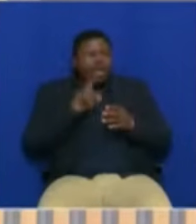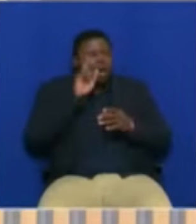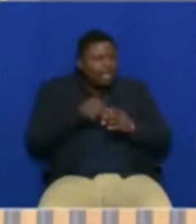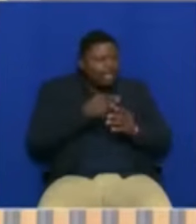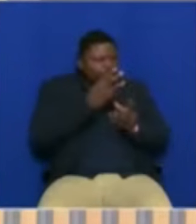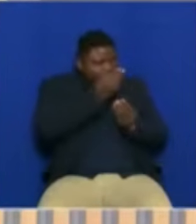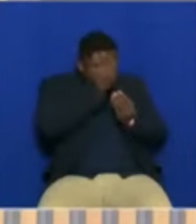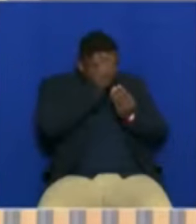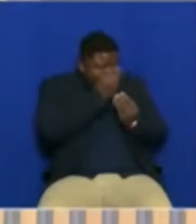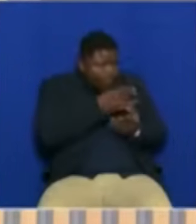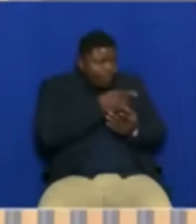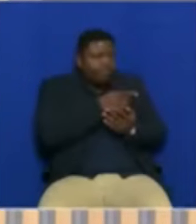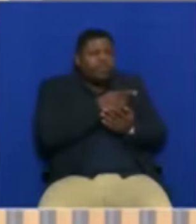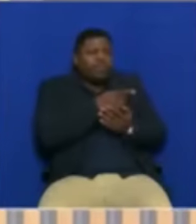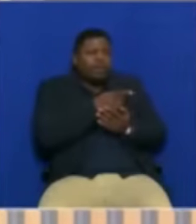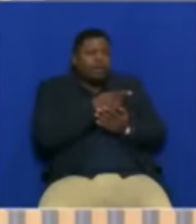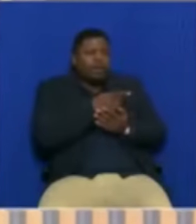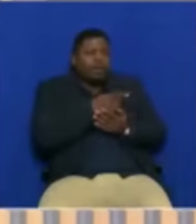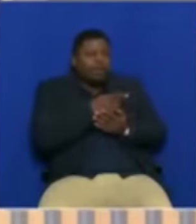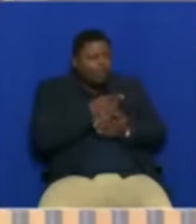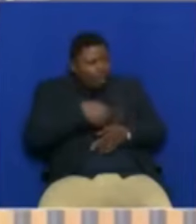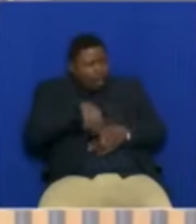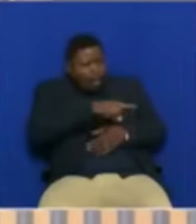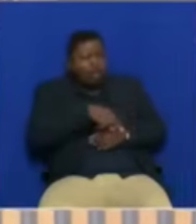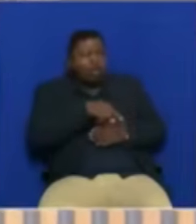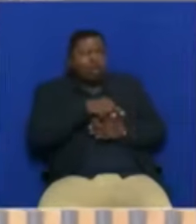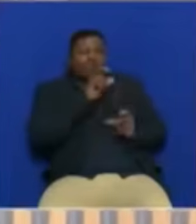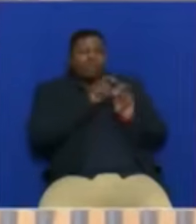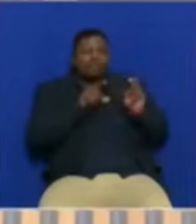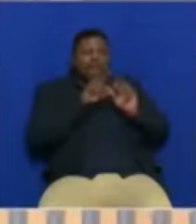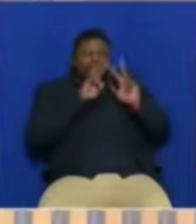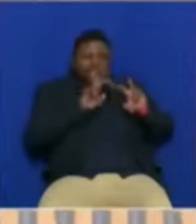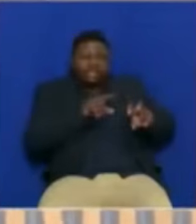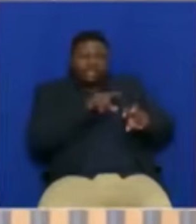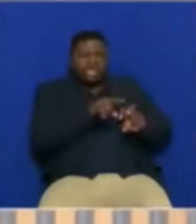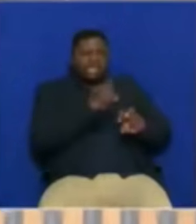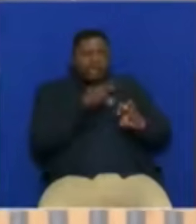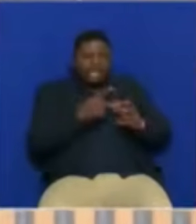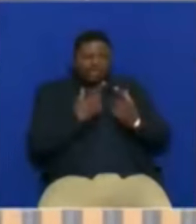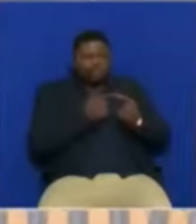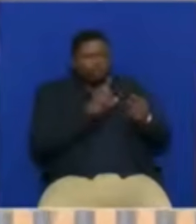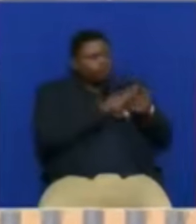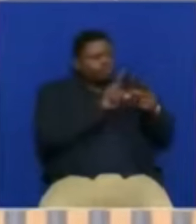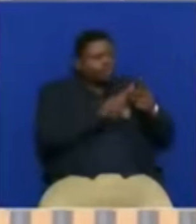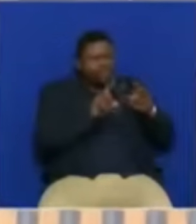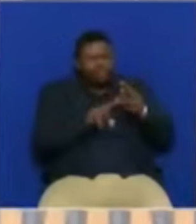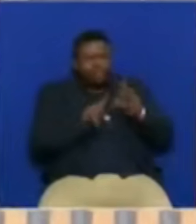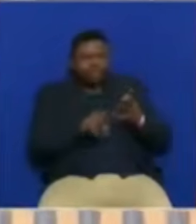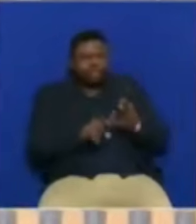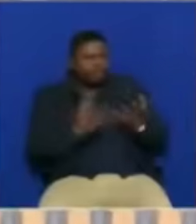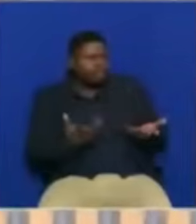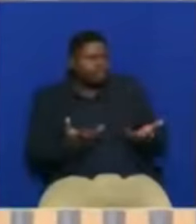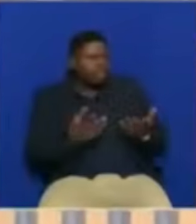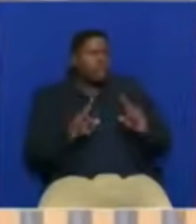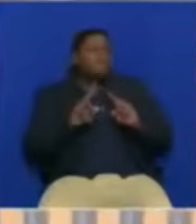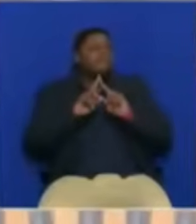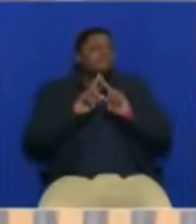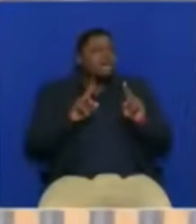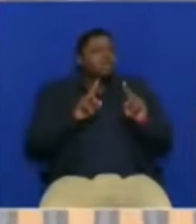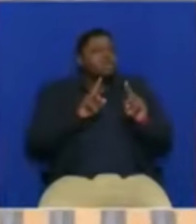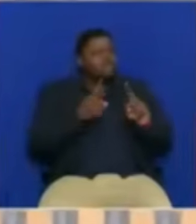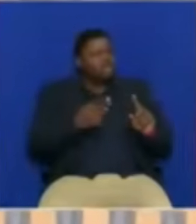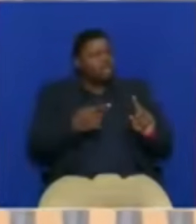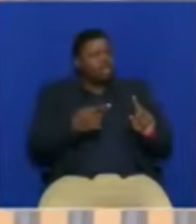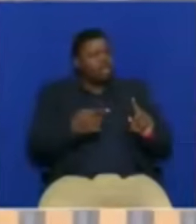You are the lead investigator, so I do not quite get it why, for example, on simple